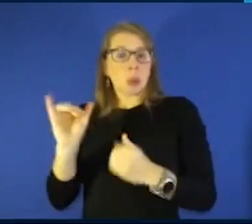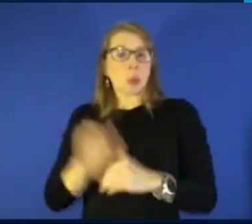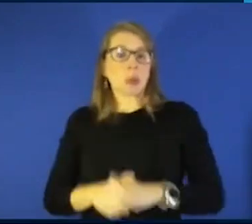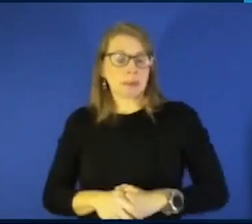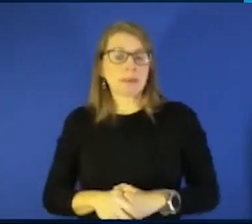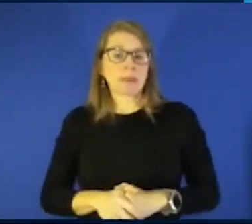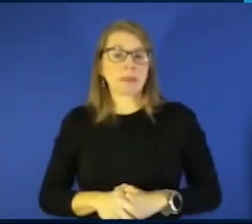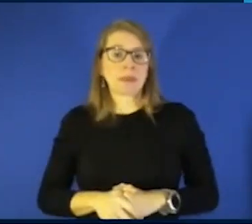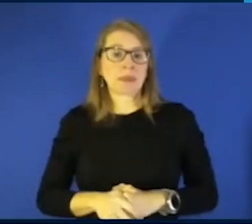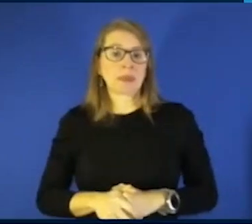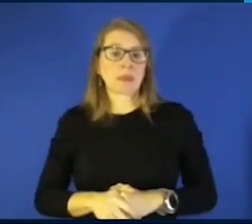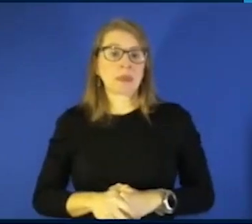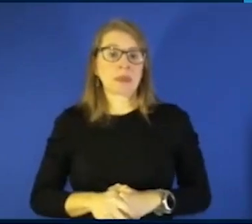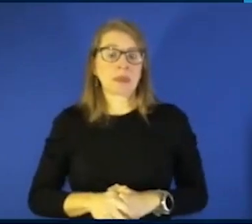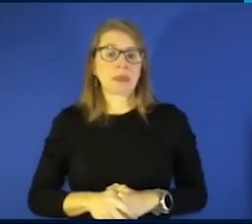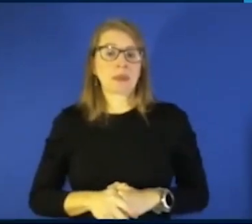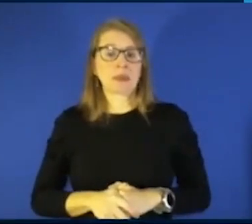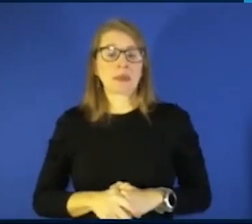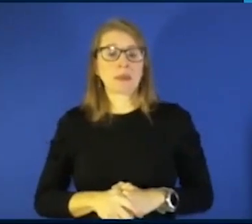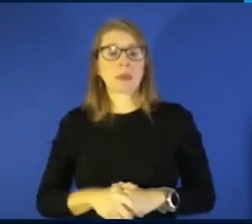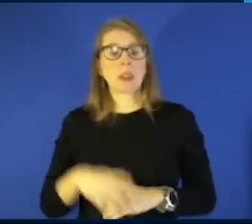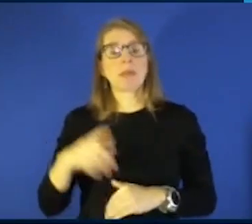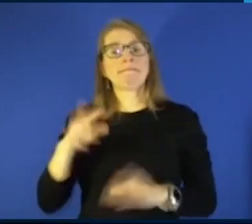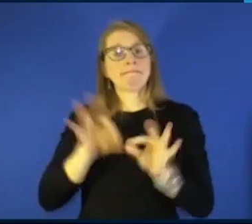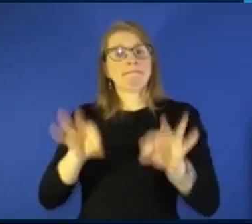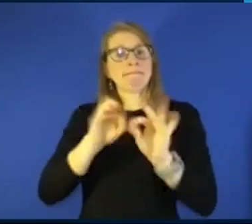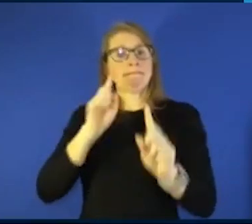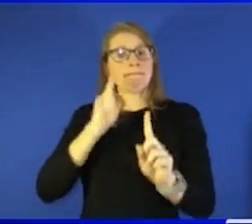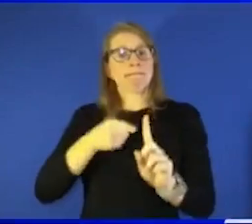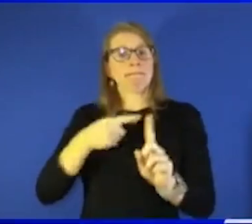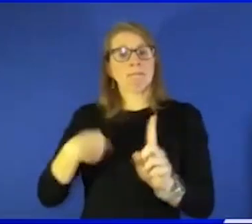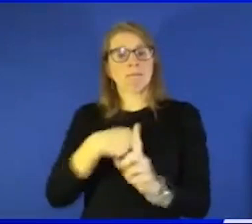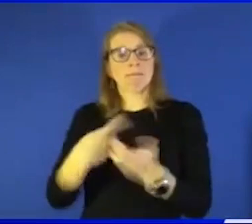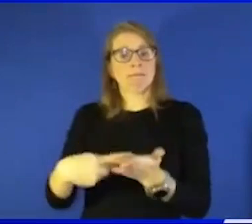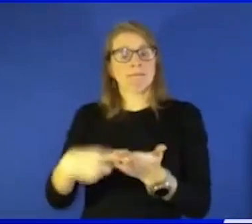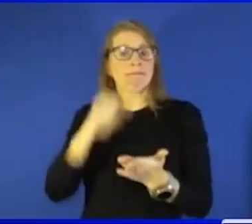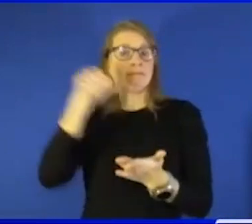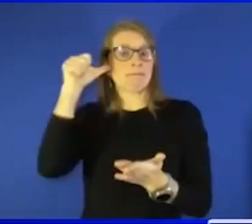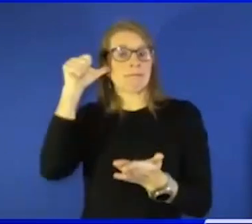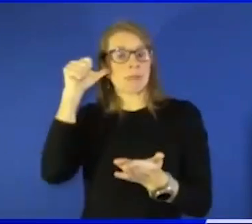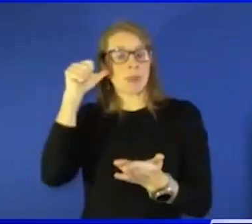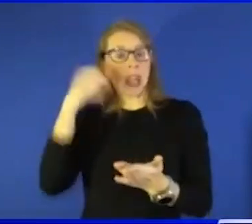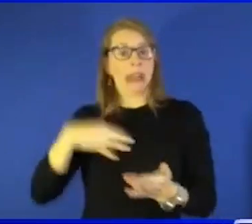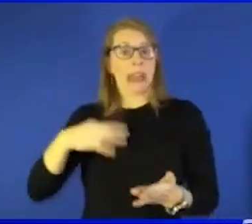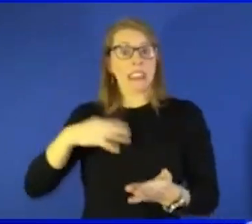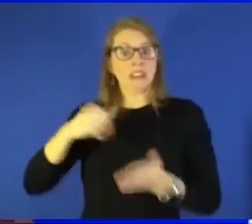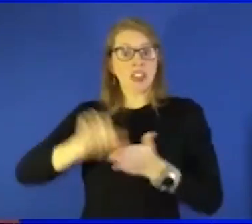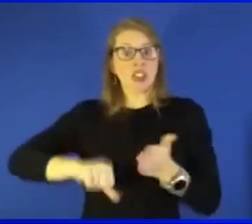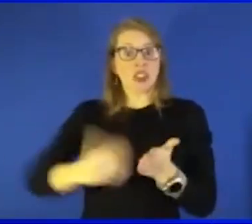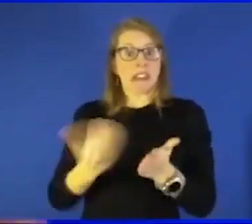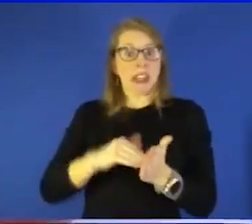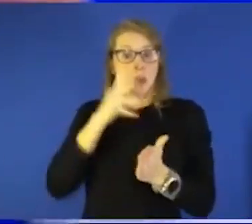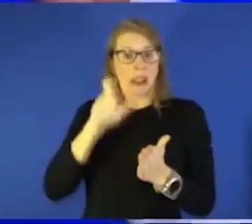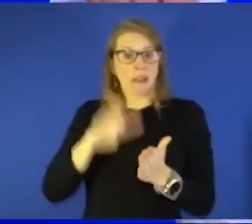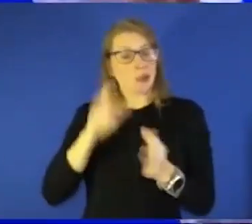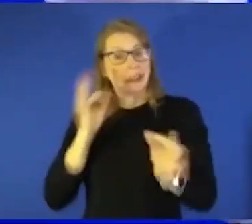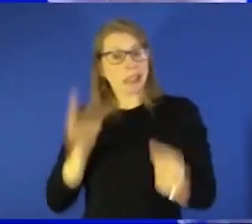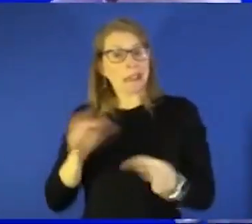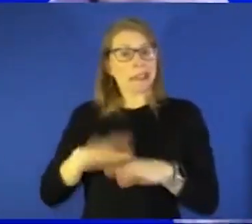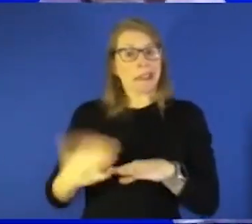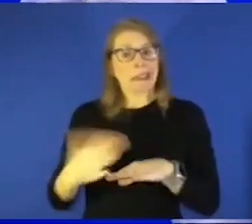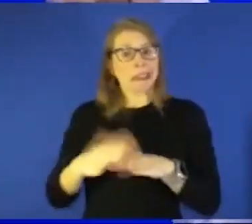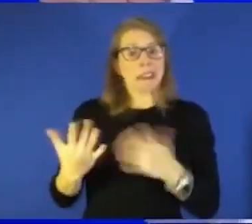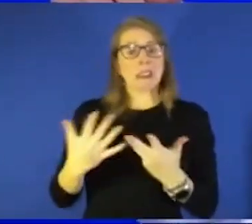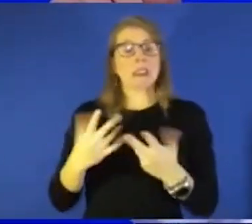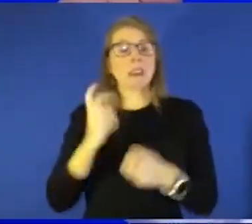point. And we started talking about this yesterday. Gosh, are we going to have to do the elective surgery again? That's really hard because a lot of people are trying to get their surgeries in by